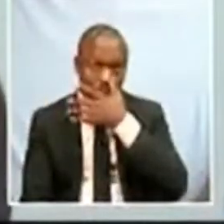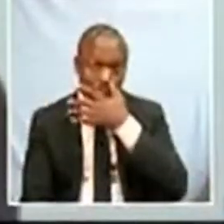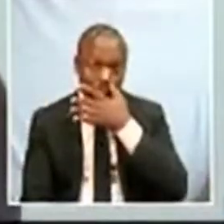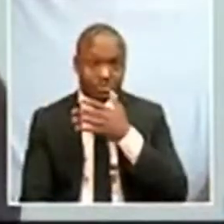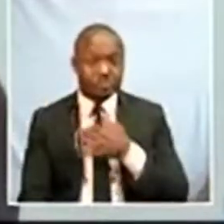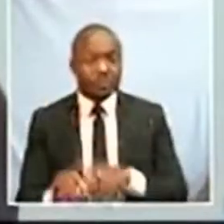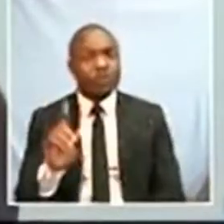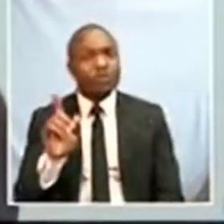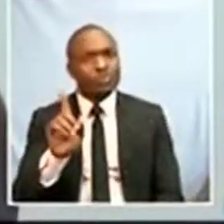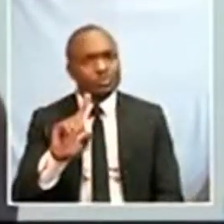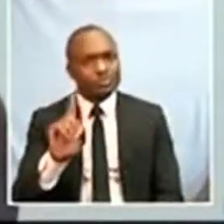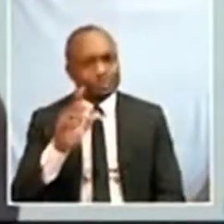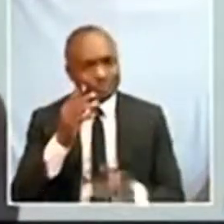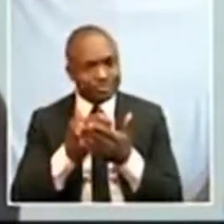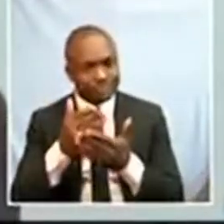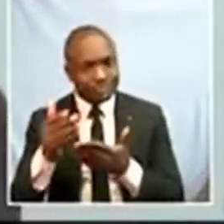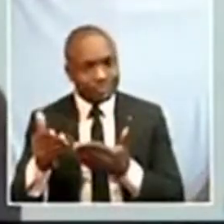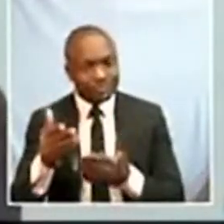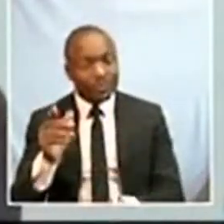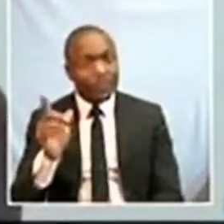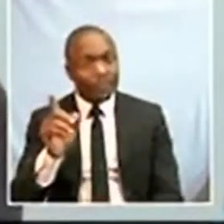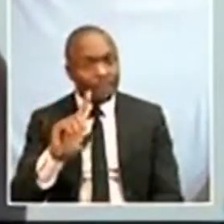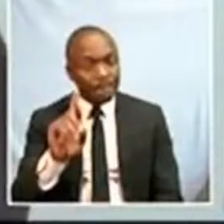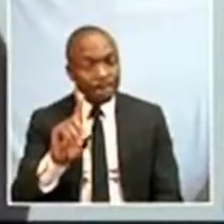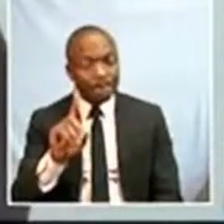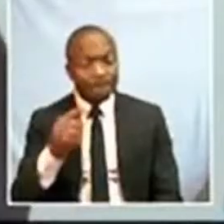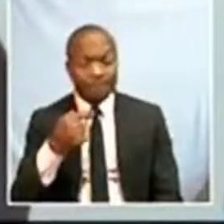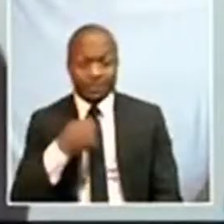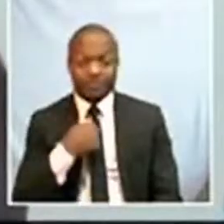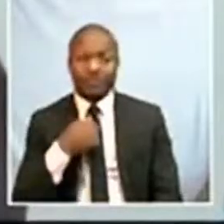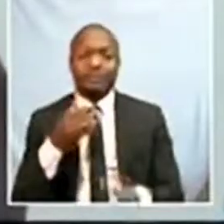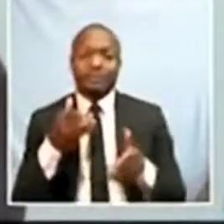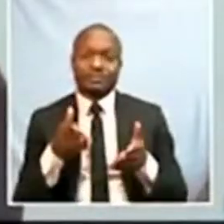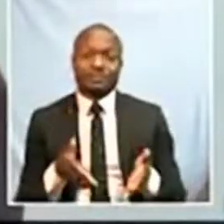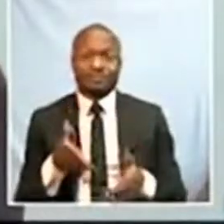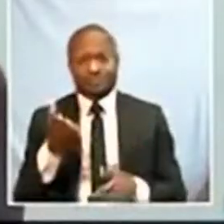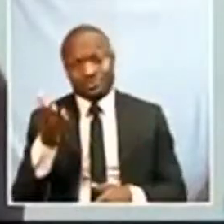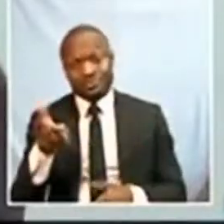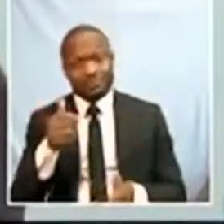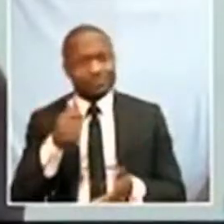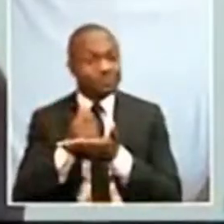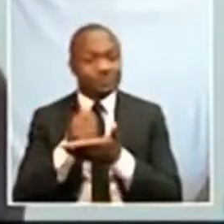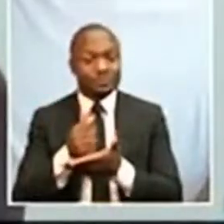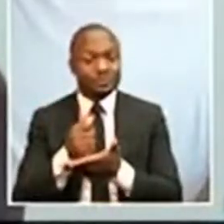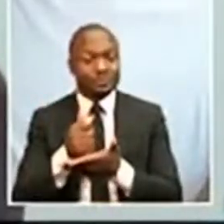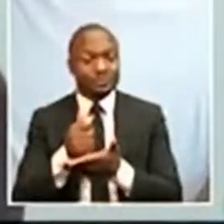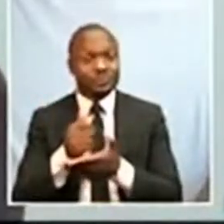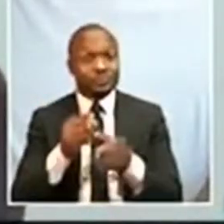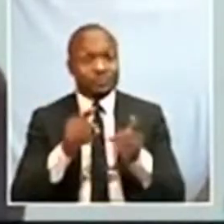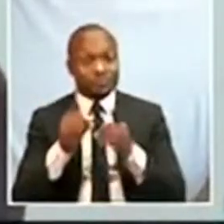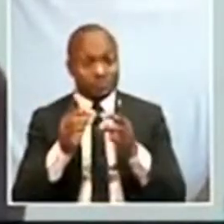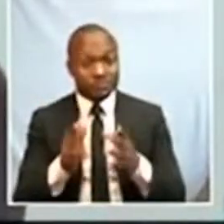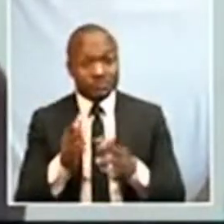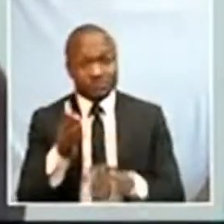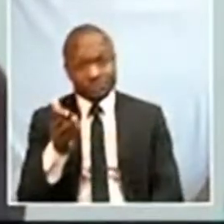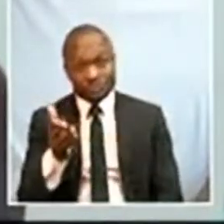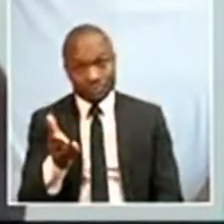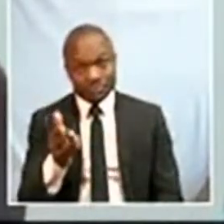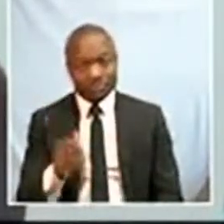Where is the procurement? I'm here, Chair. Yes, sir. Maybe you can help the director.